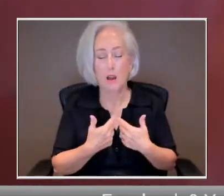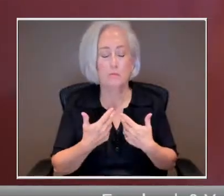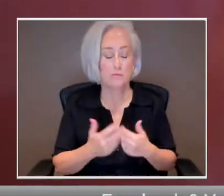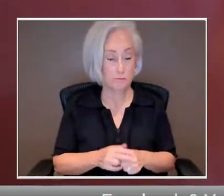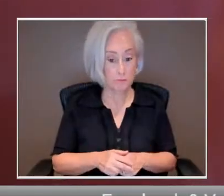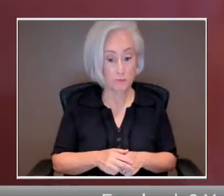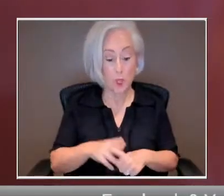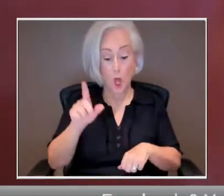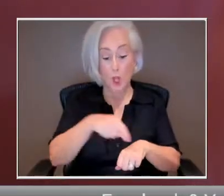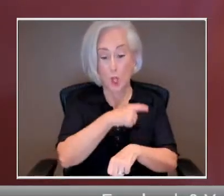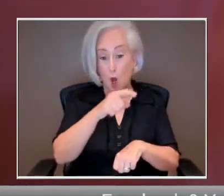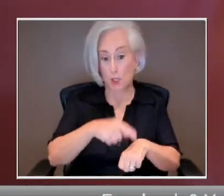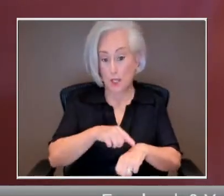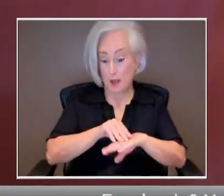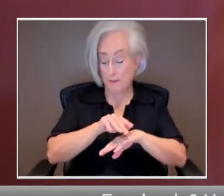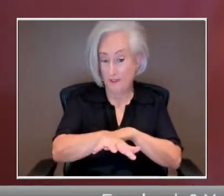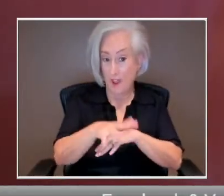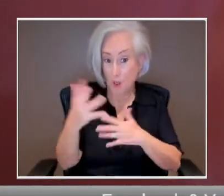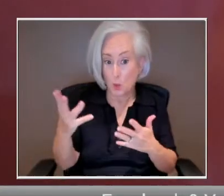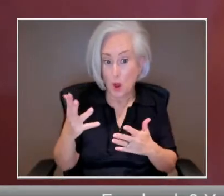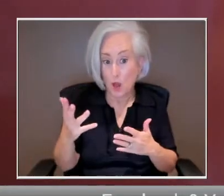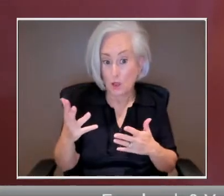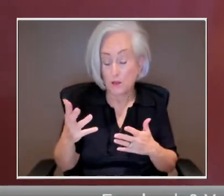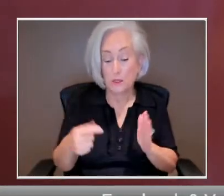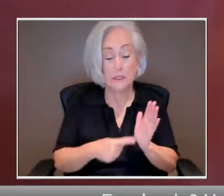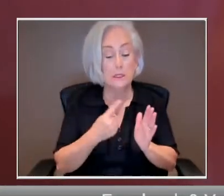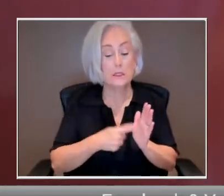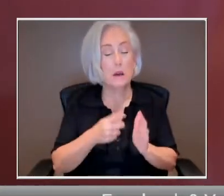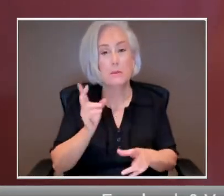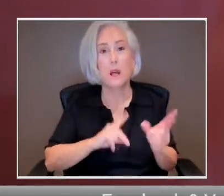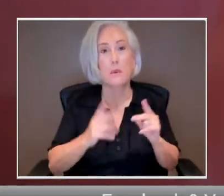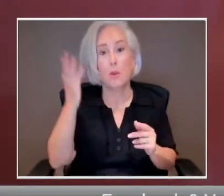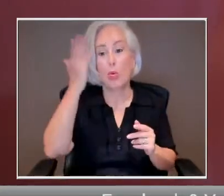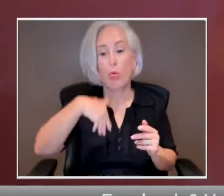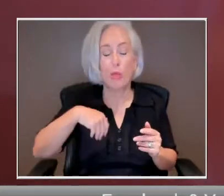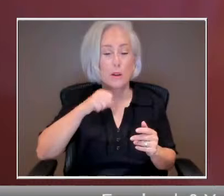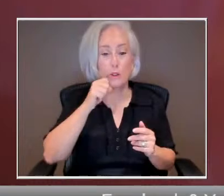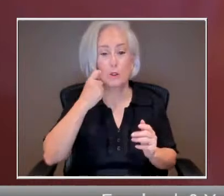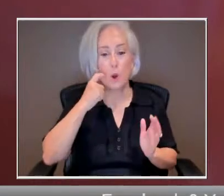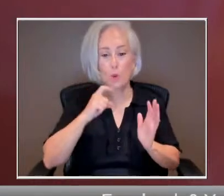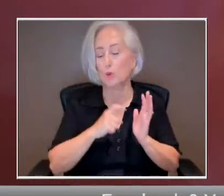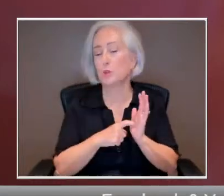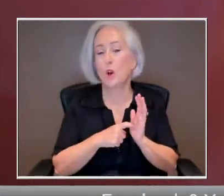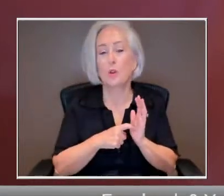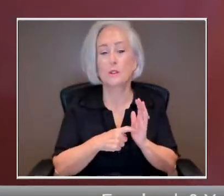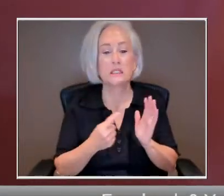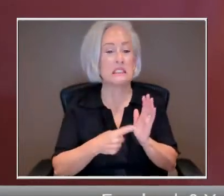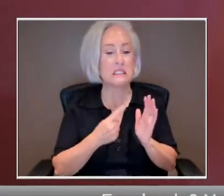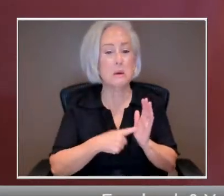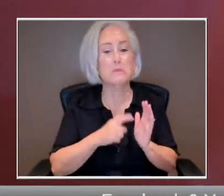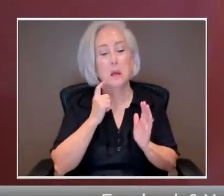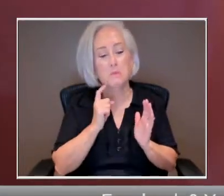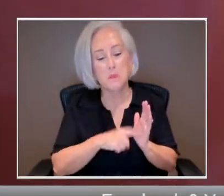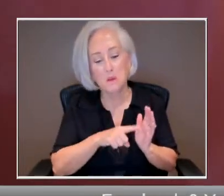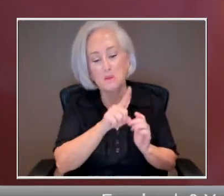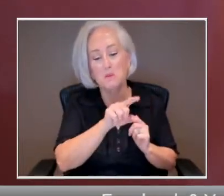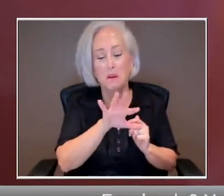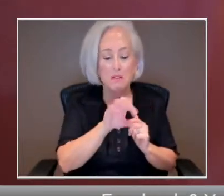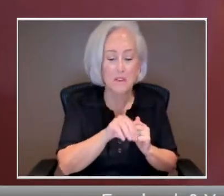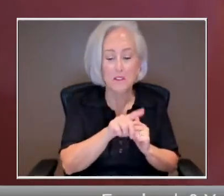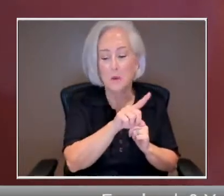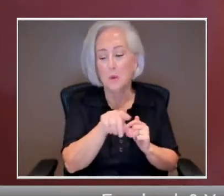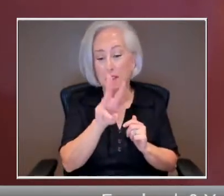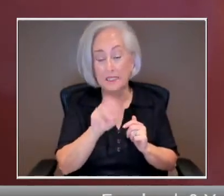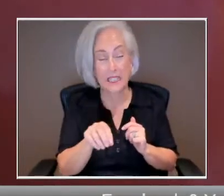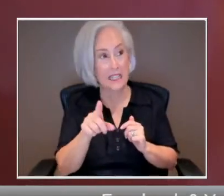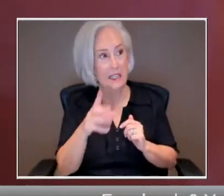this is that sometimes people don't notice it as much, and they notice the heart rate in the 150s, 160s. So if you're having this for a really long time,